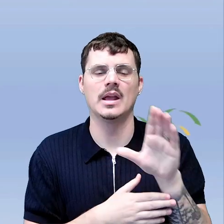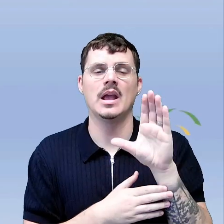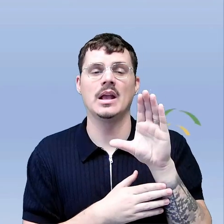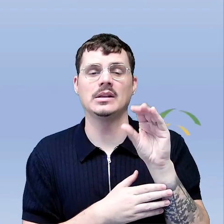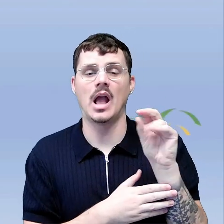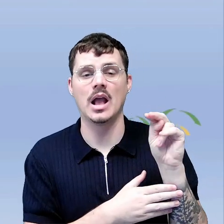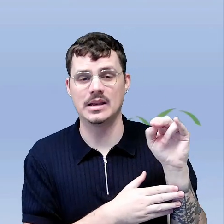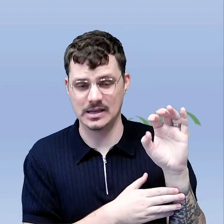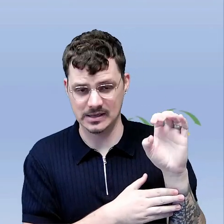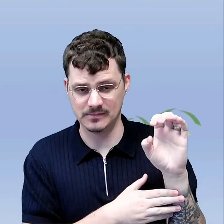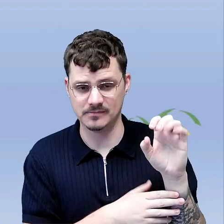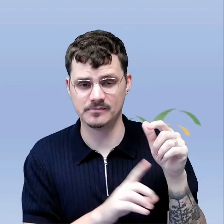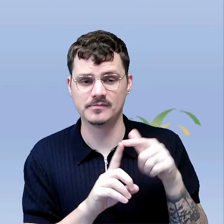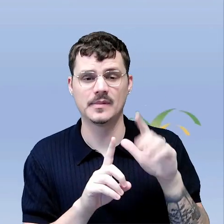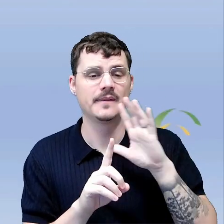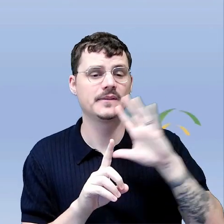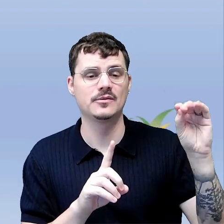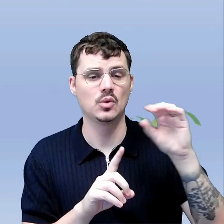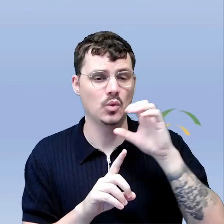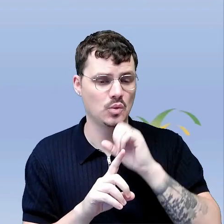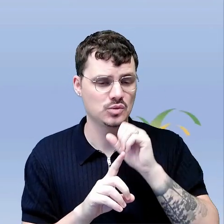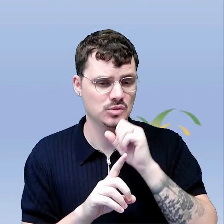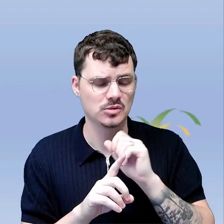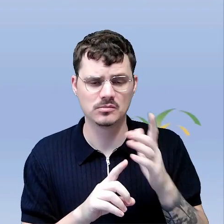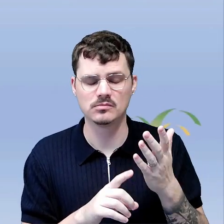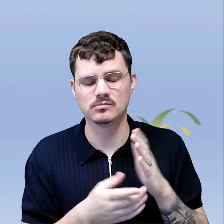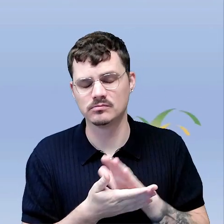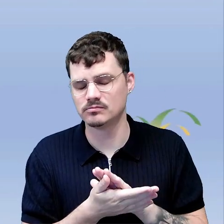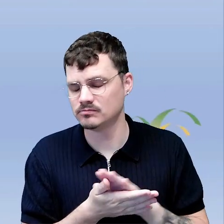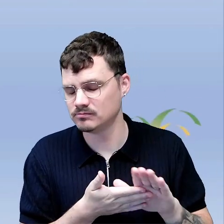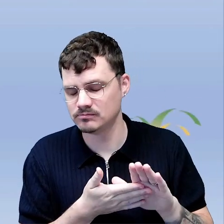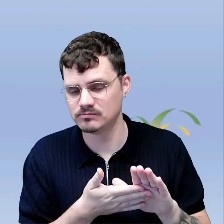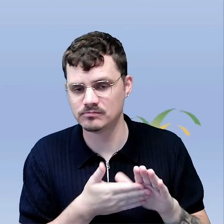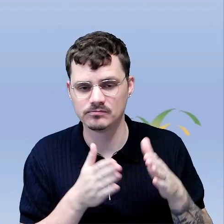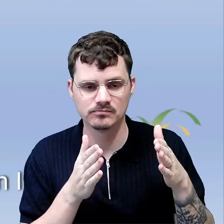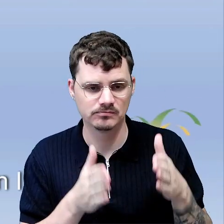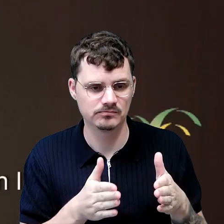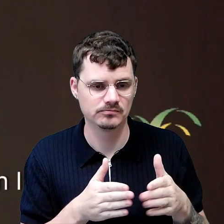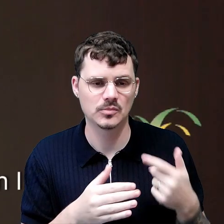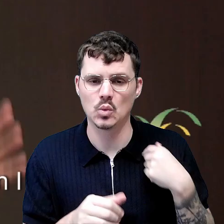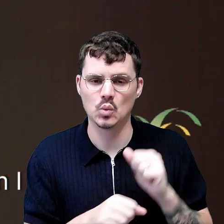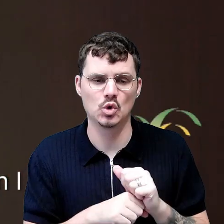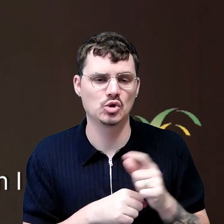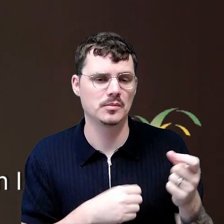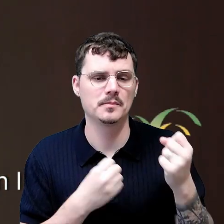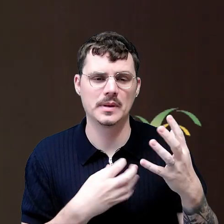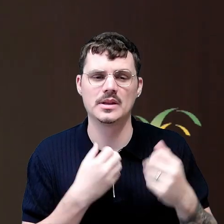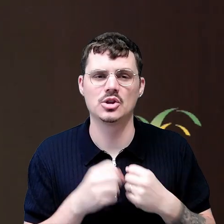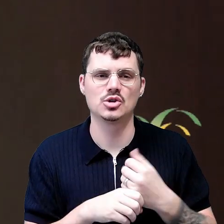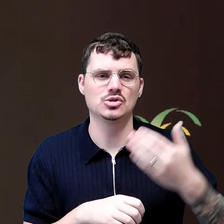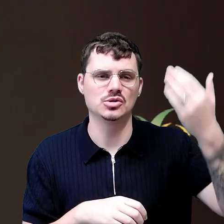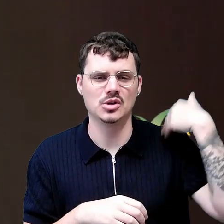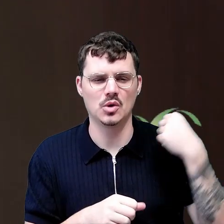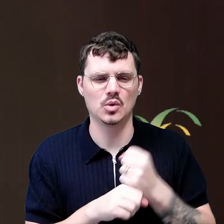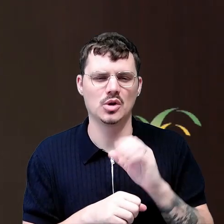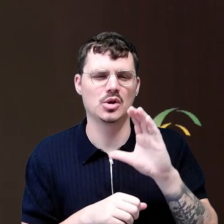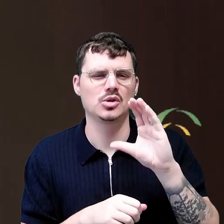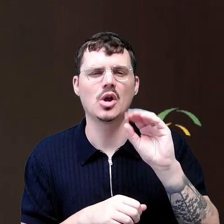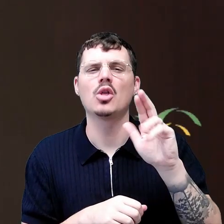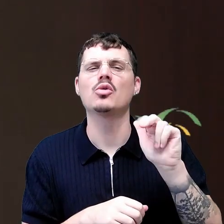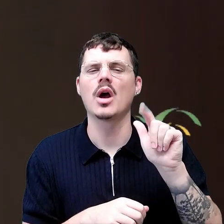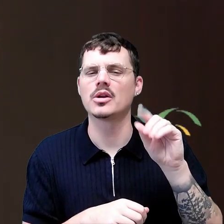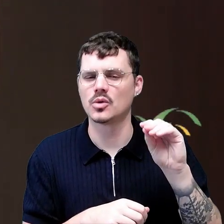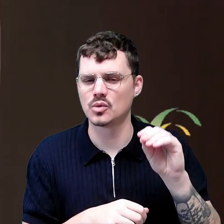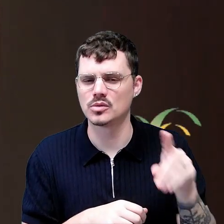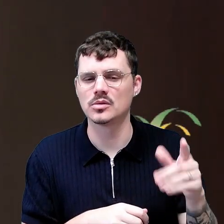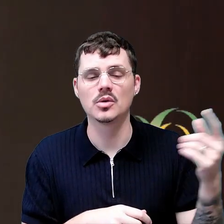Connie, 50 years old, delightful human. Worked with her years and years ago when I lived in Colorado. She would come by